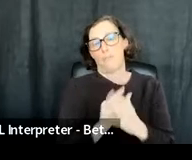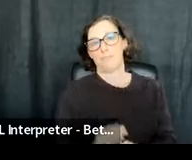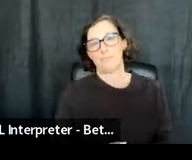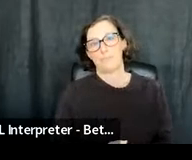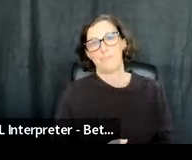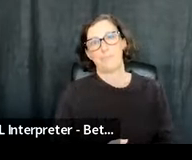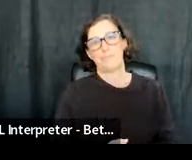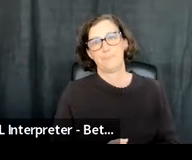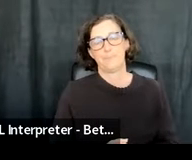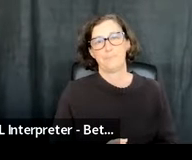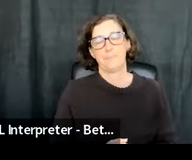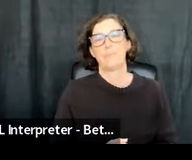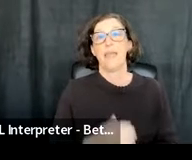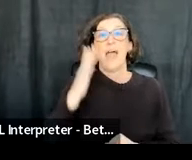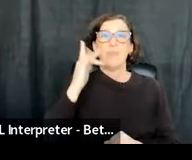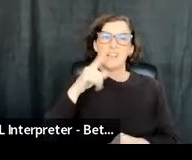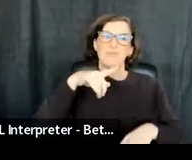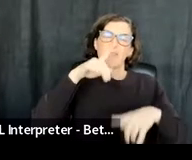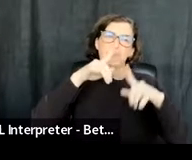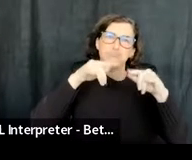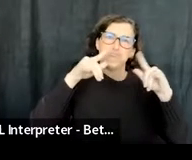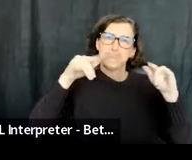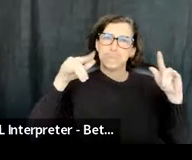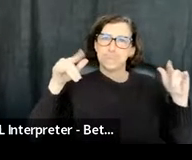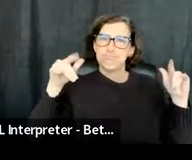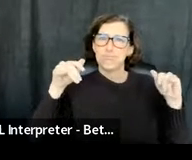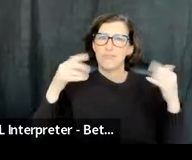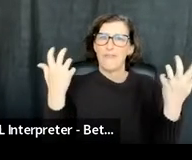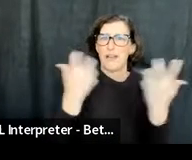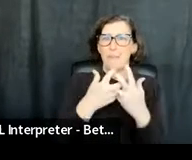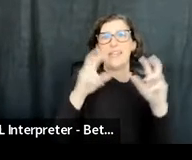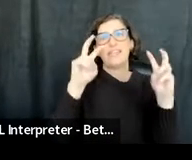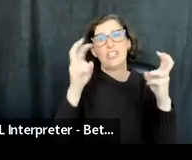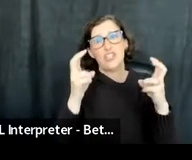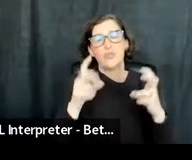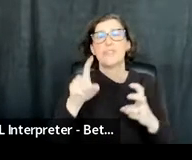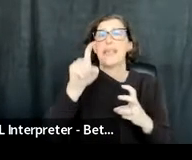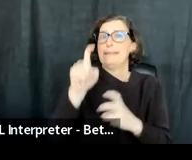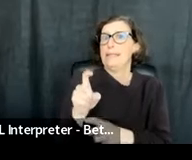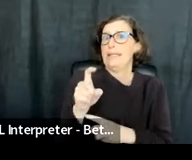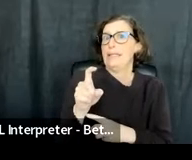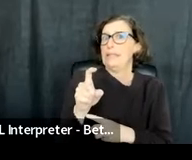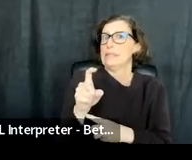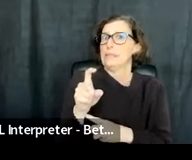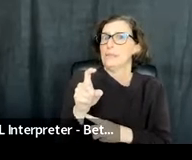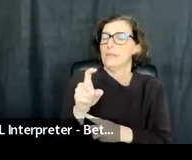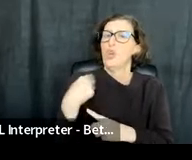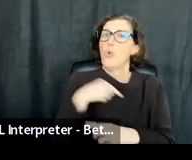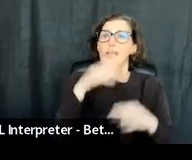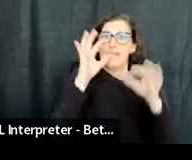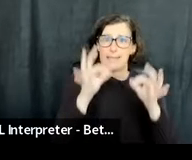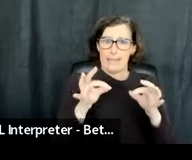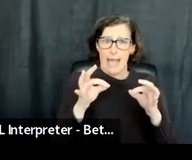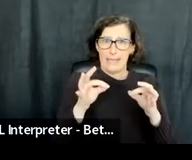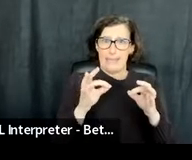And given the vast variety of accommodation issues and needs in the enterprise, we decided that we would break this down